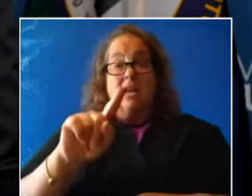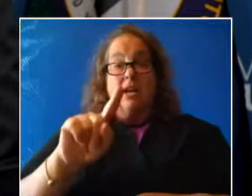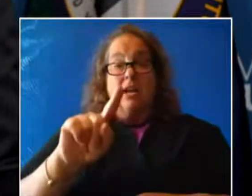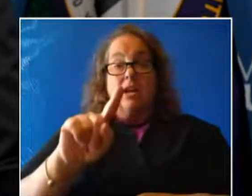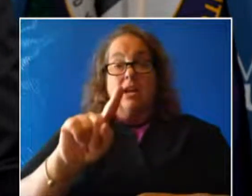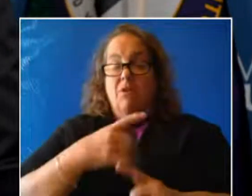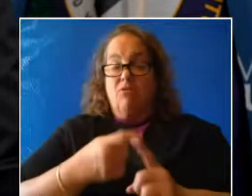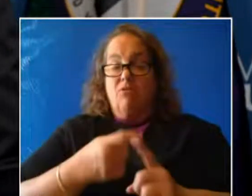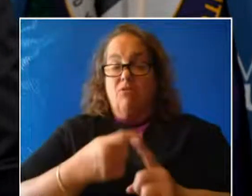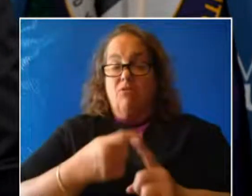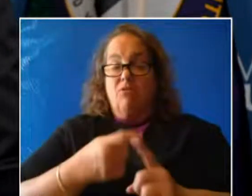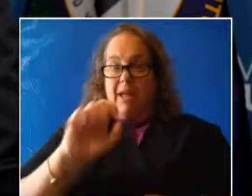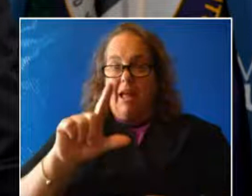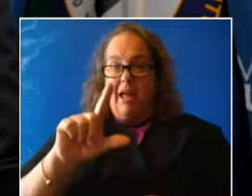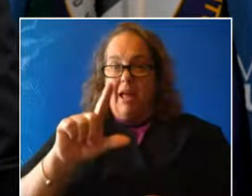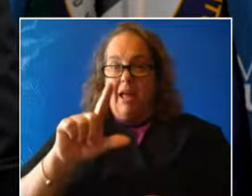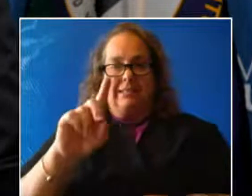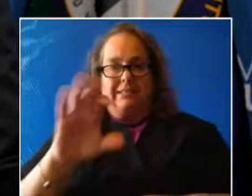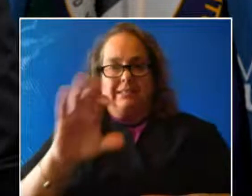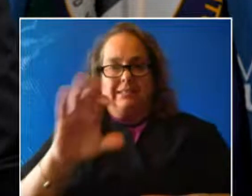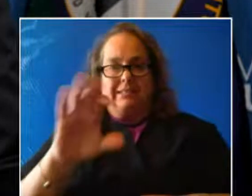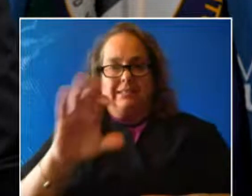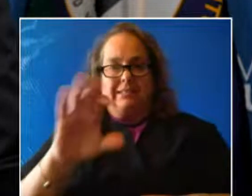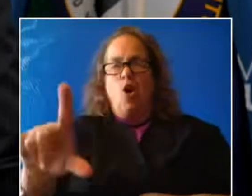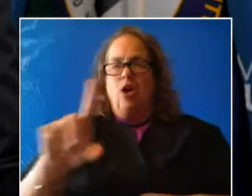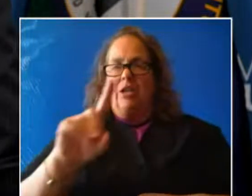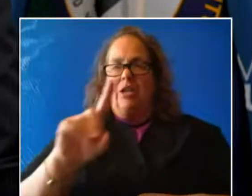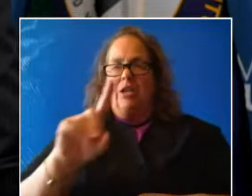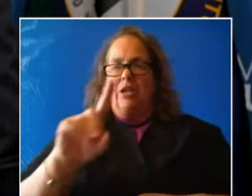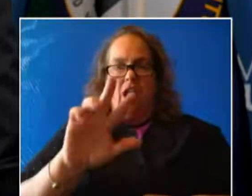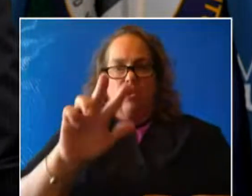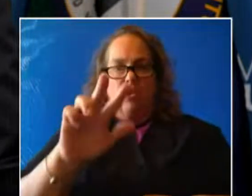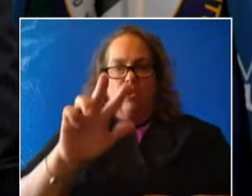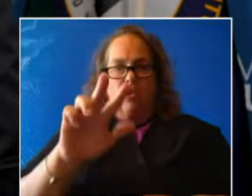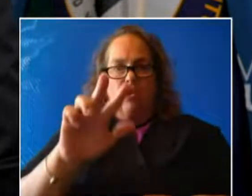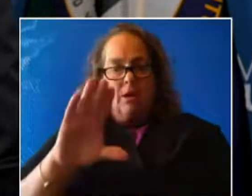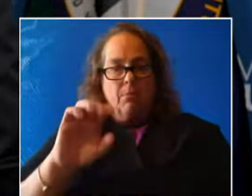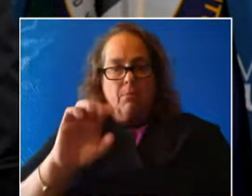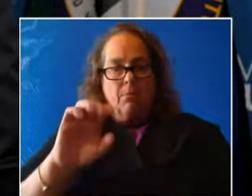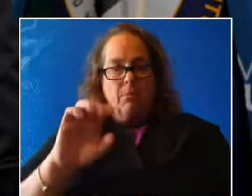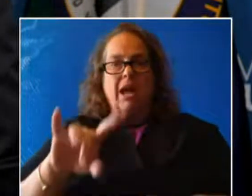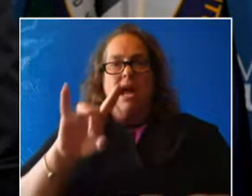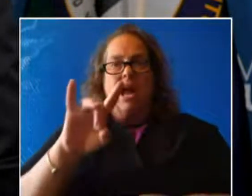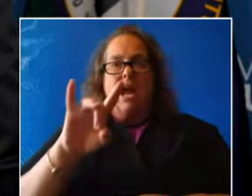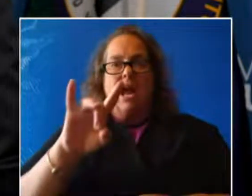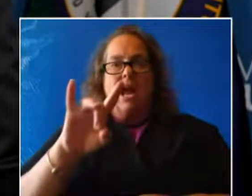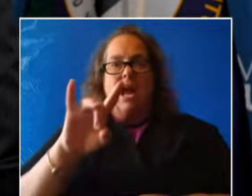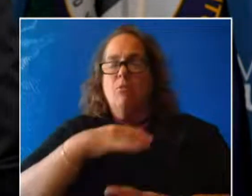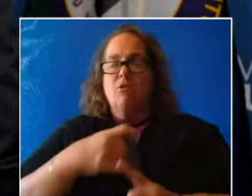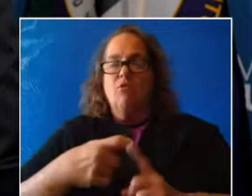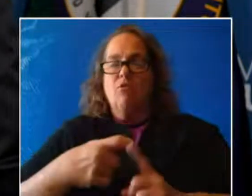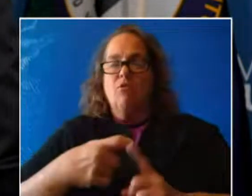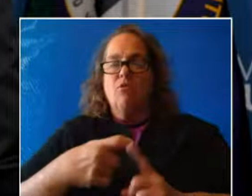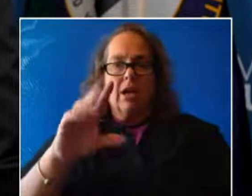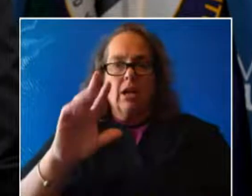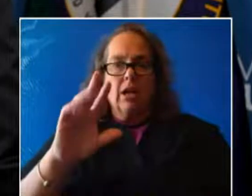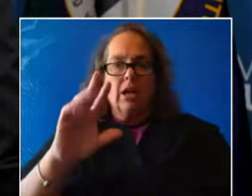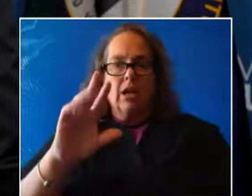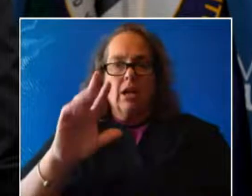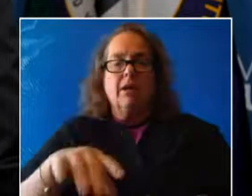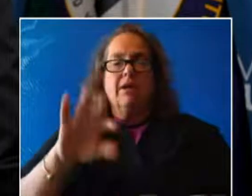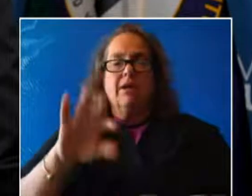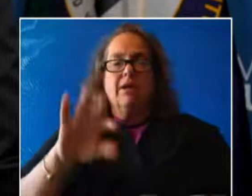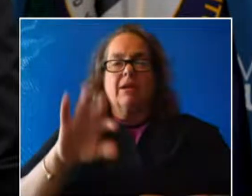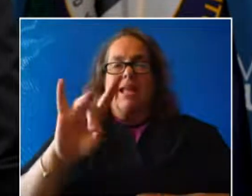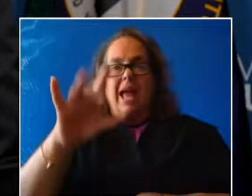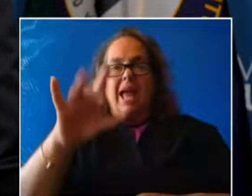December. 93-year-old man from Boone. 84-year-old woman from Greenup. 98-year-old man from Hardin. And an